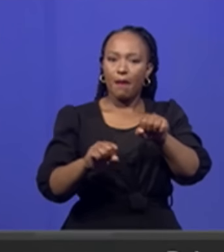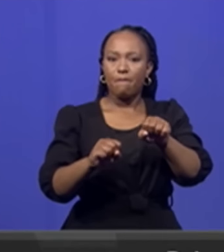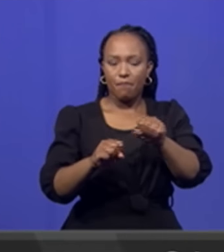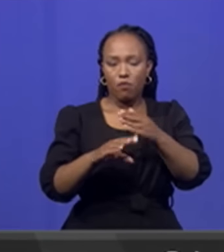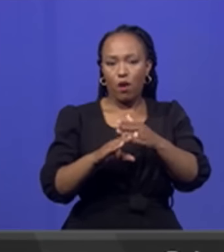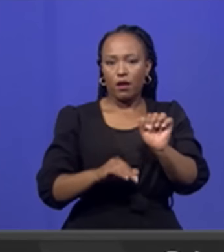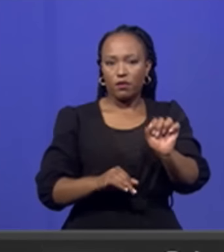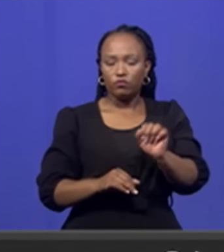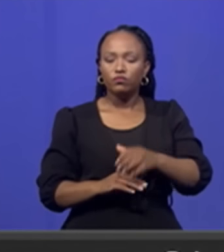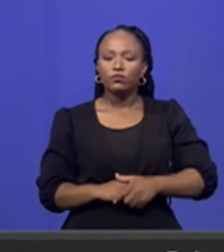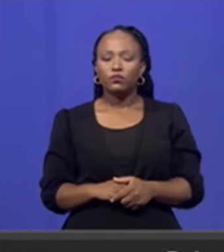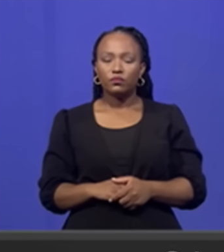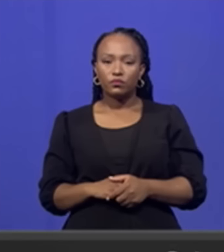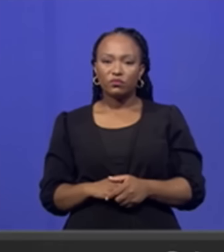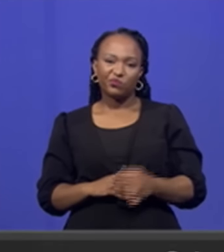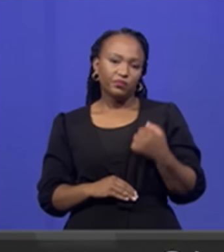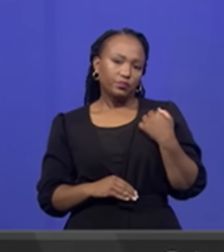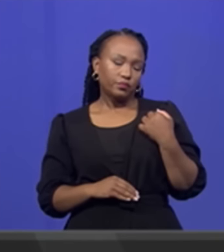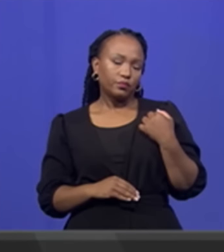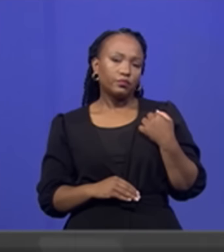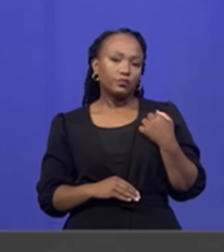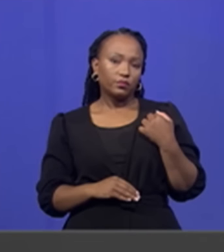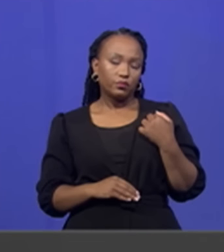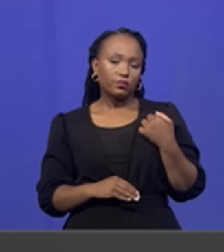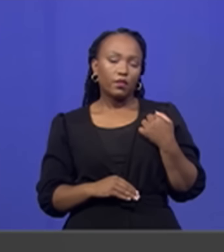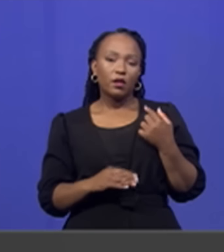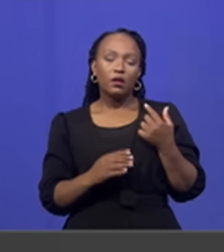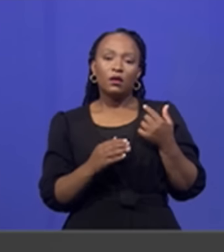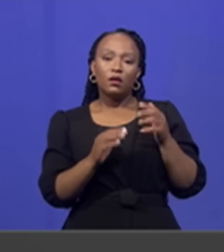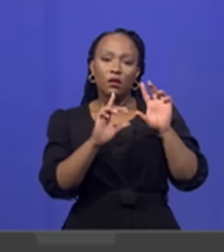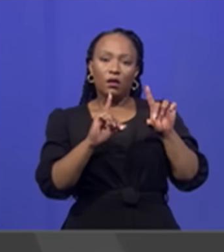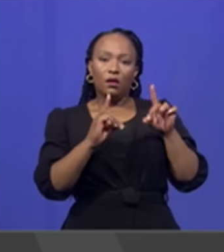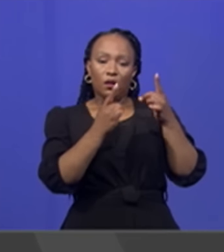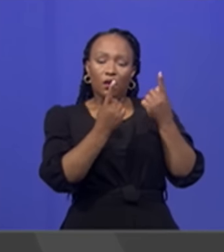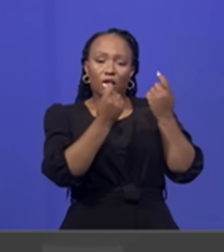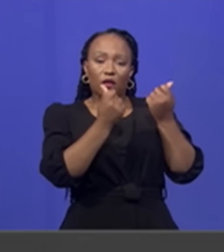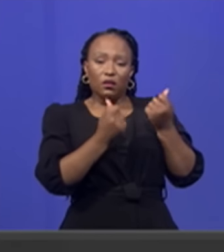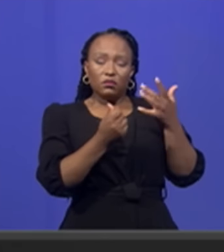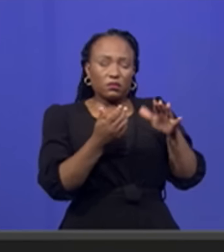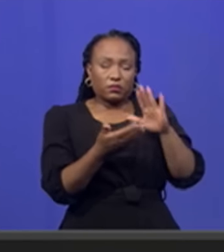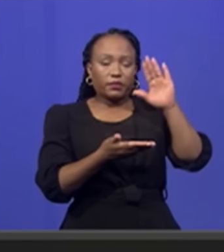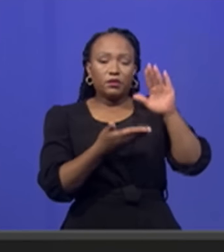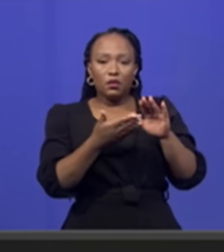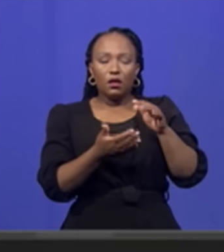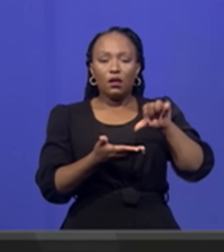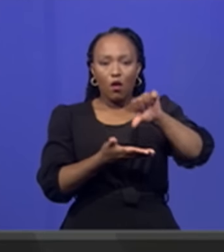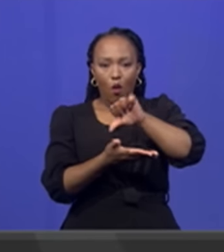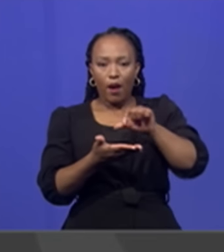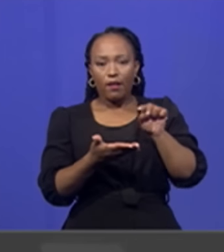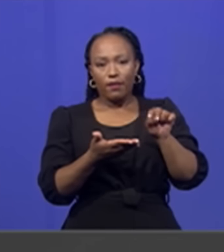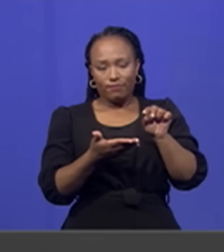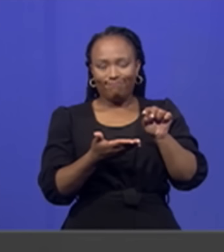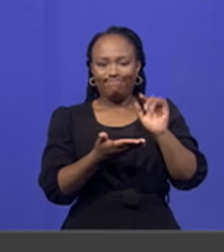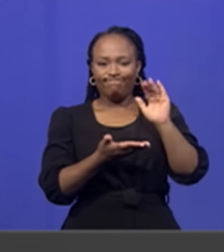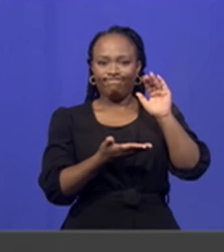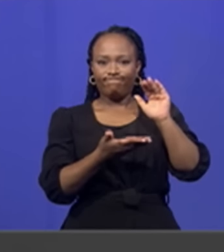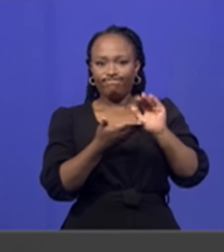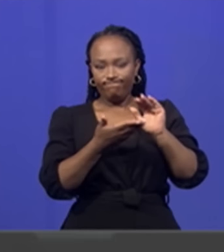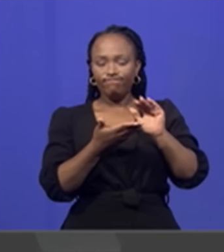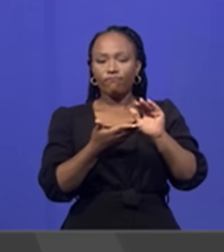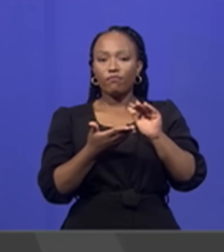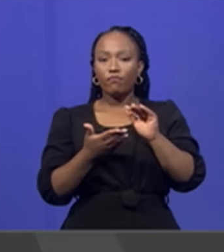Pejana bekeng ena lefapha la matlotlo le imollotse bareki dithekong tsa mafura mme mokomishenara wa SARS ngaka Kisvater o re mohato ona